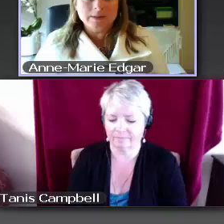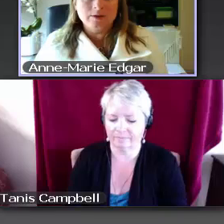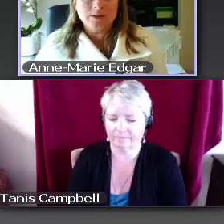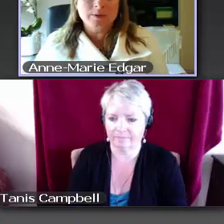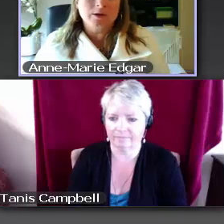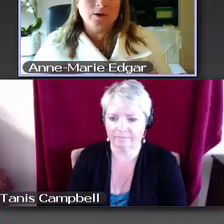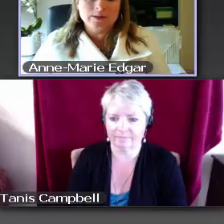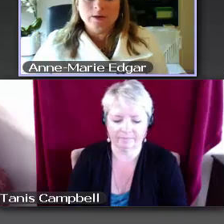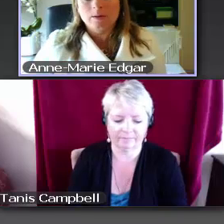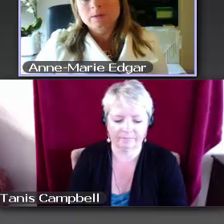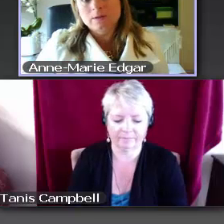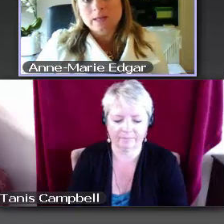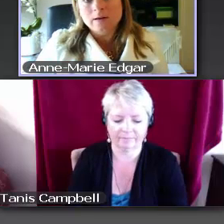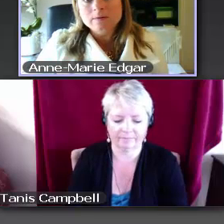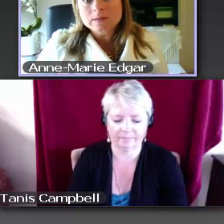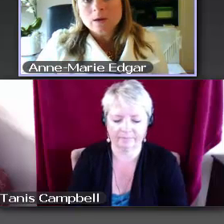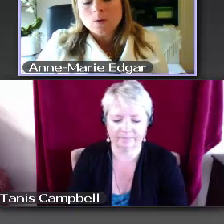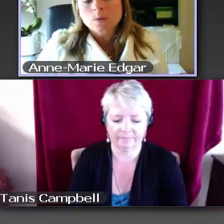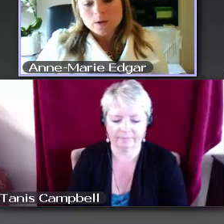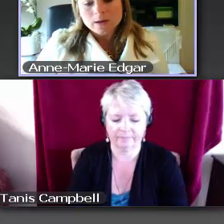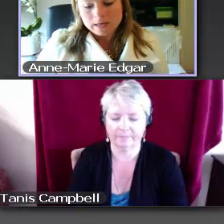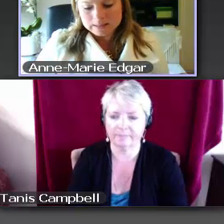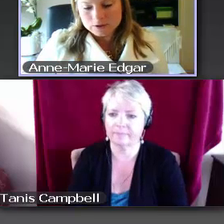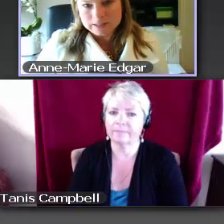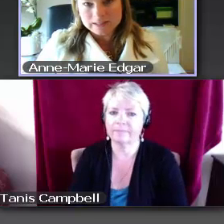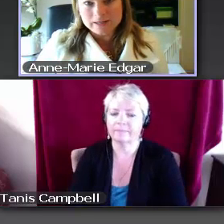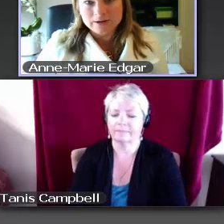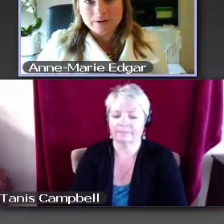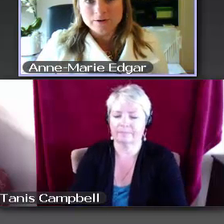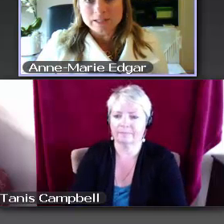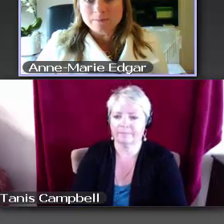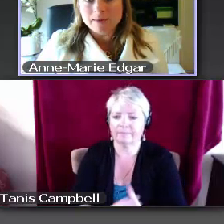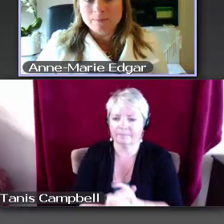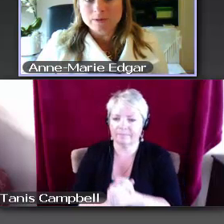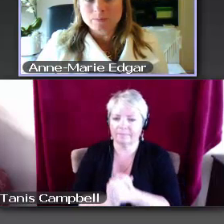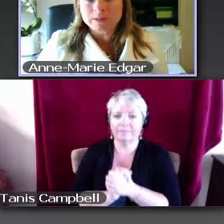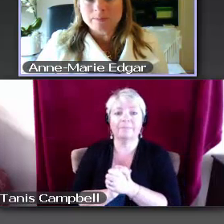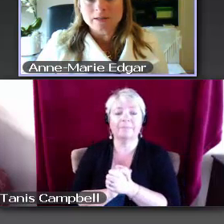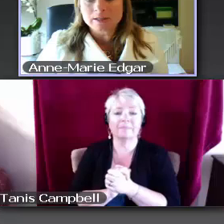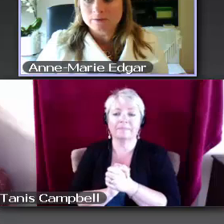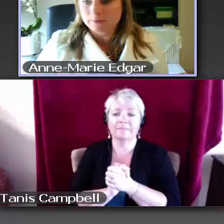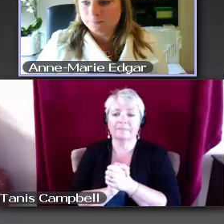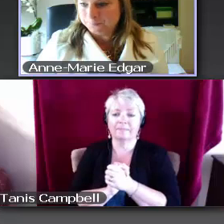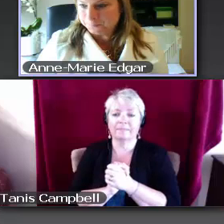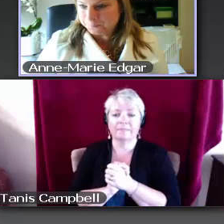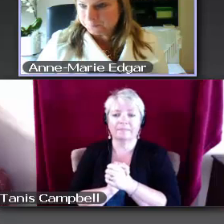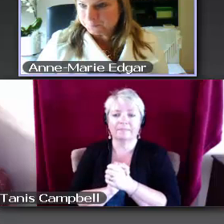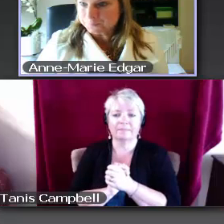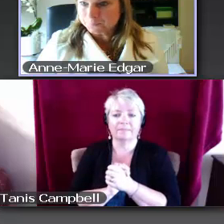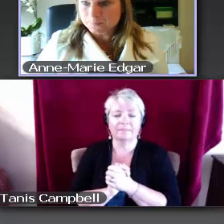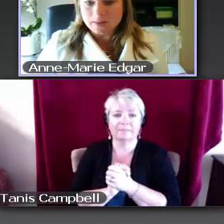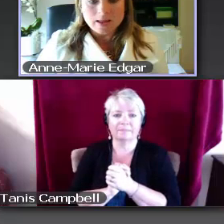do helps others, but it also helps ourselves. So it's interesting to hear other team members' perspective.